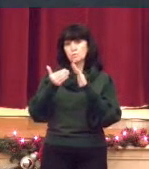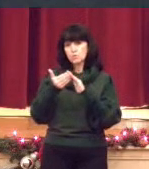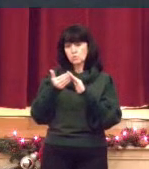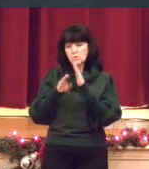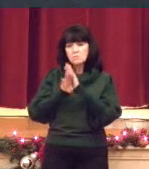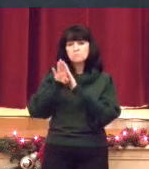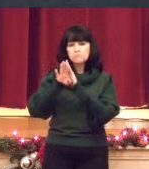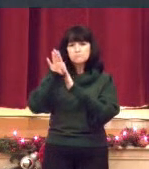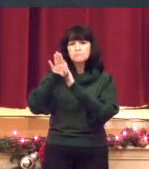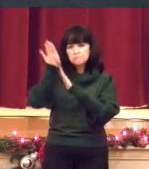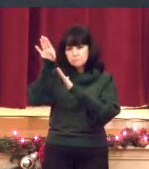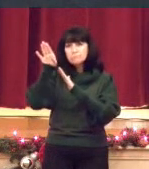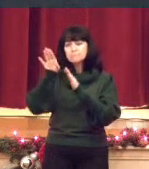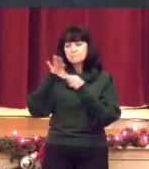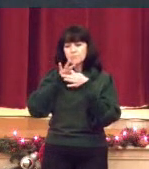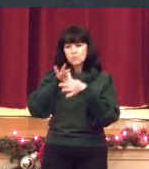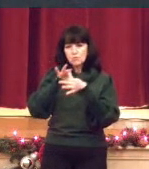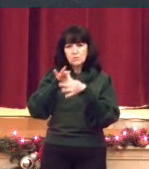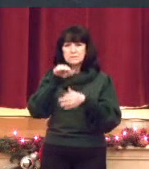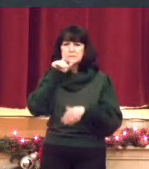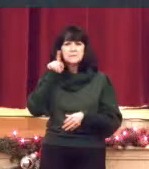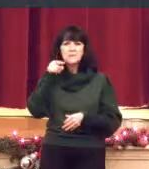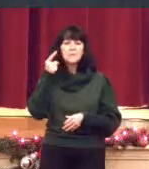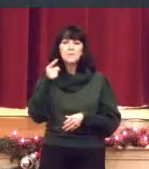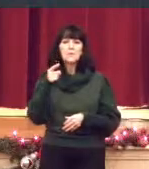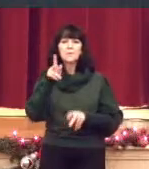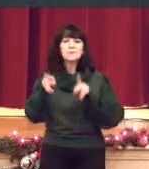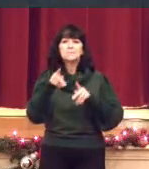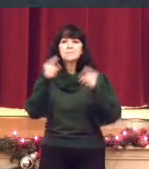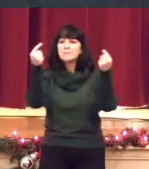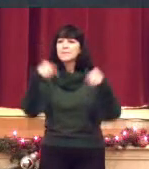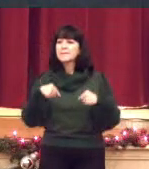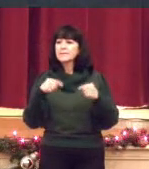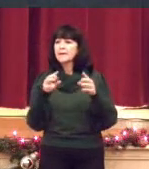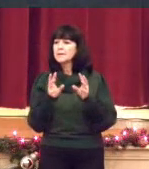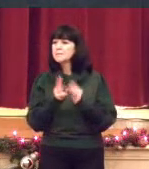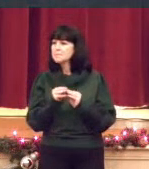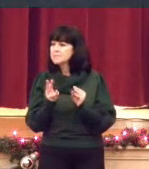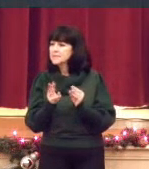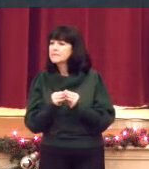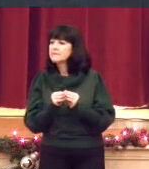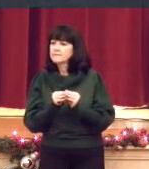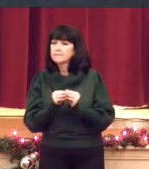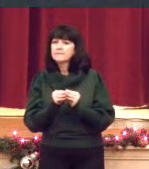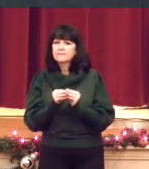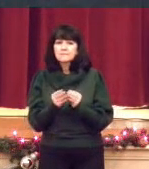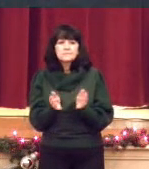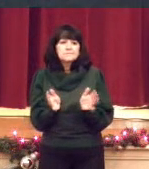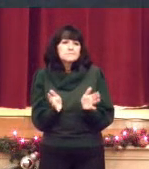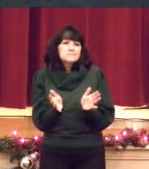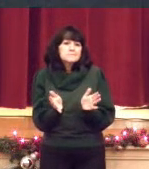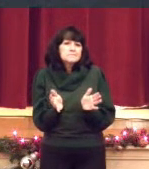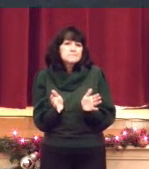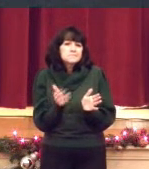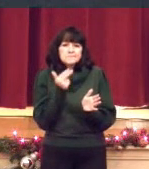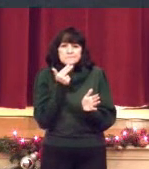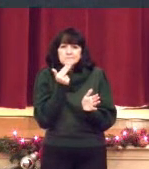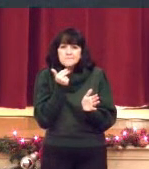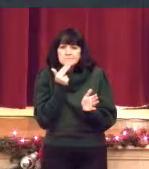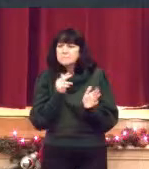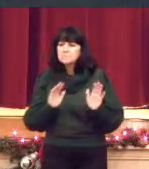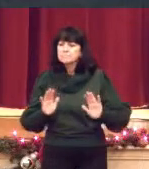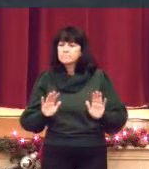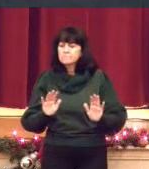with, folks coming to meetings like this and the different things that we're doing, but I know just